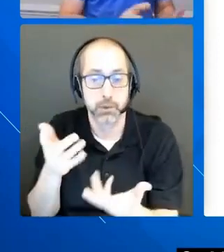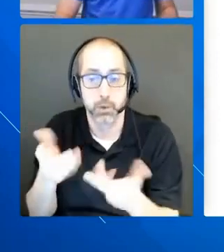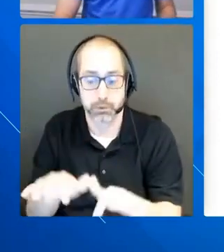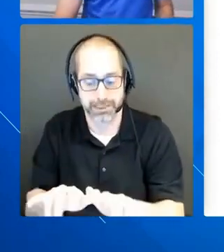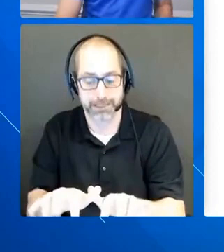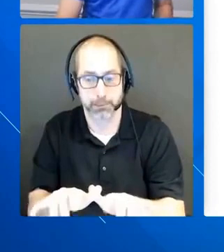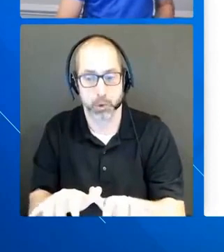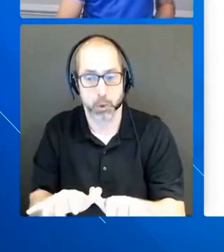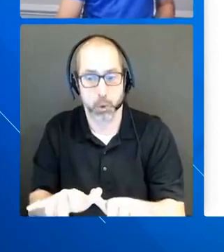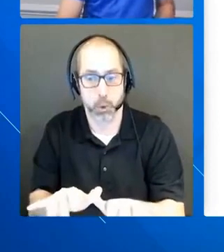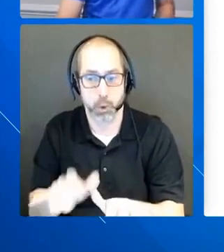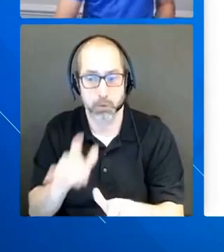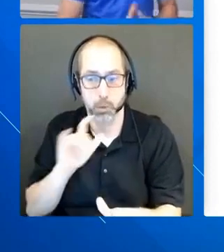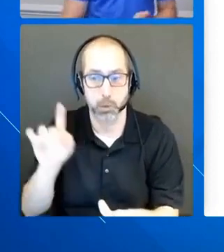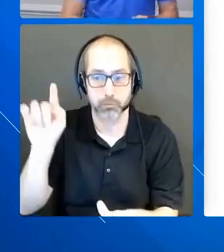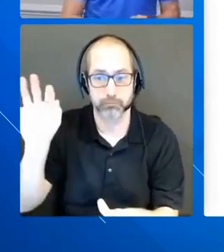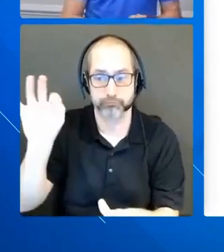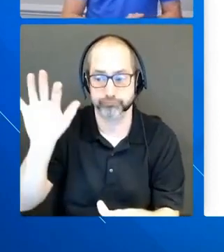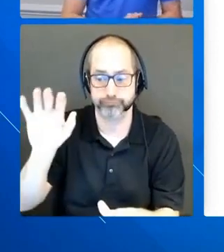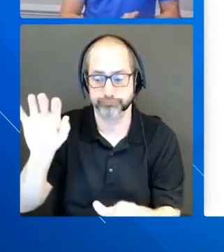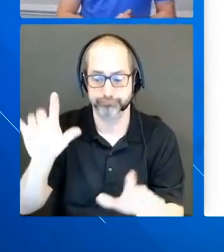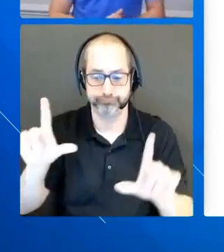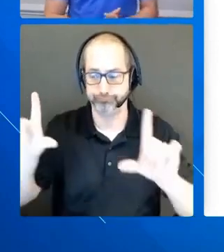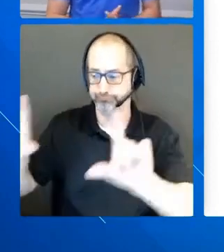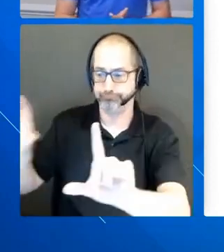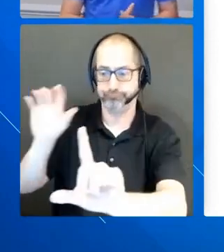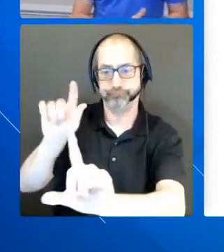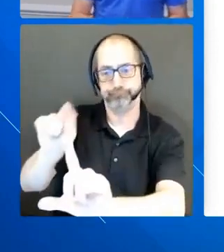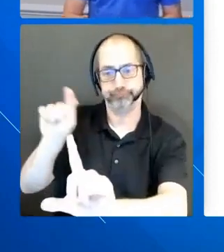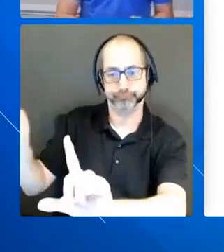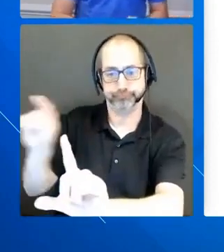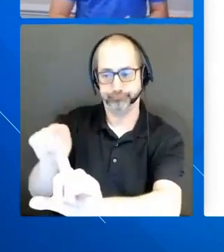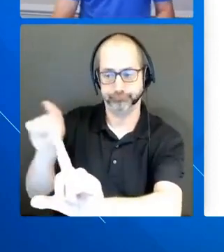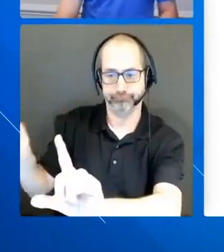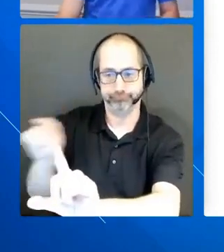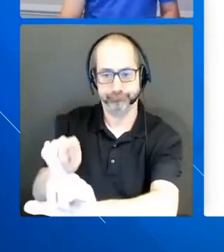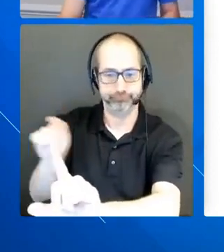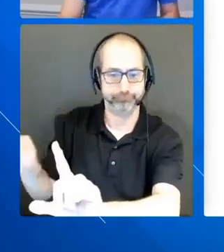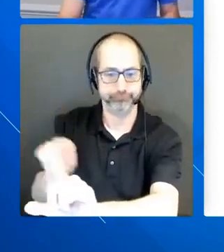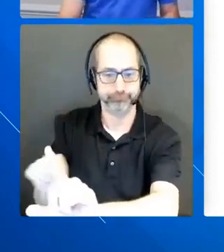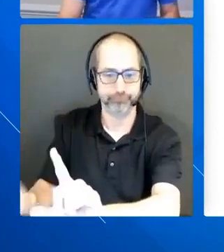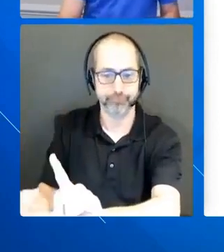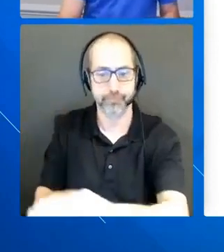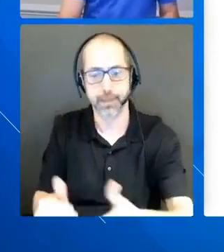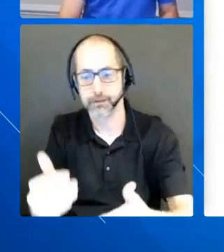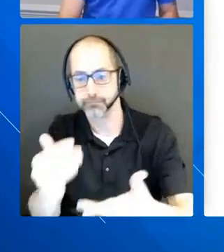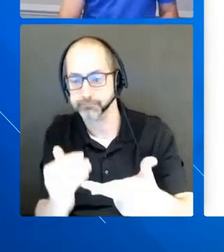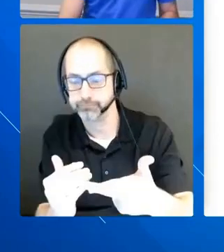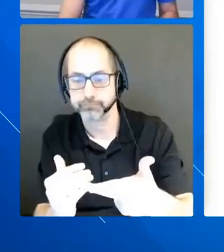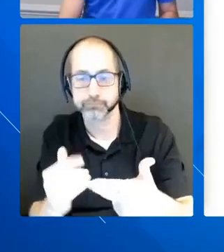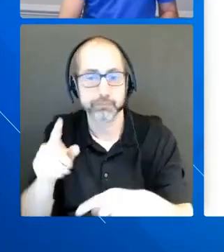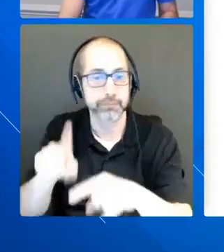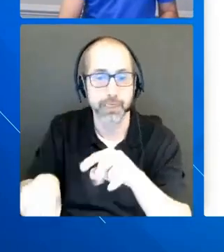This includes mobile devices. I'm unable to see what's happening in videos.